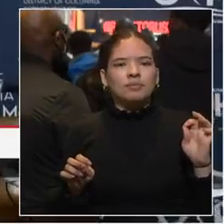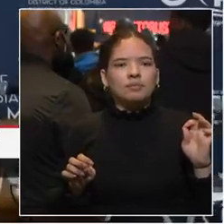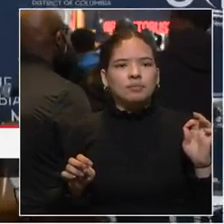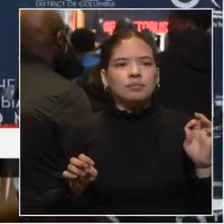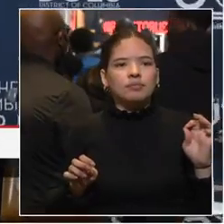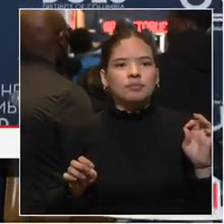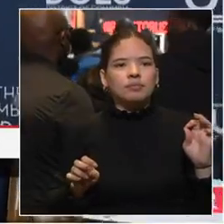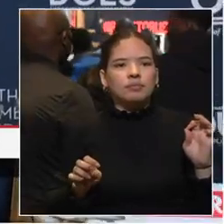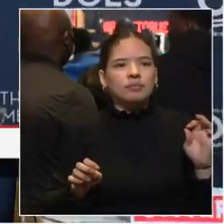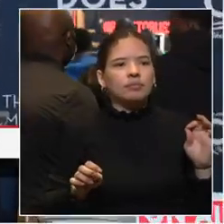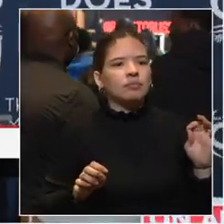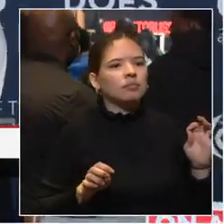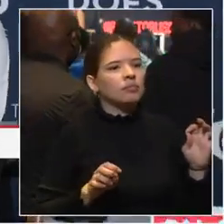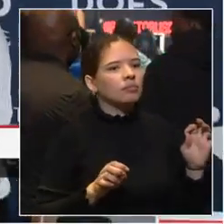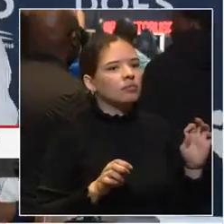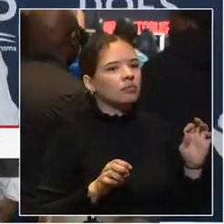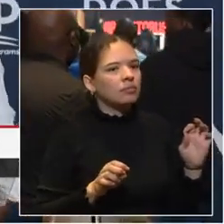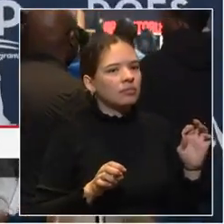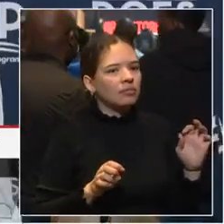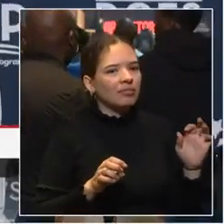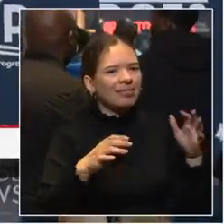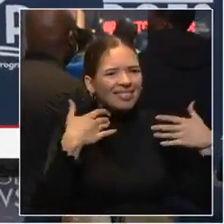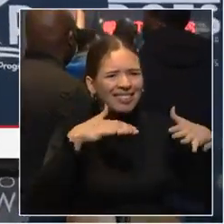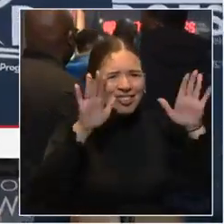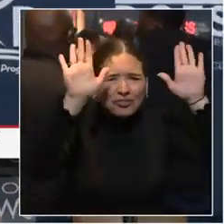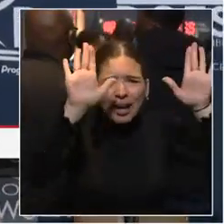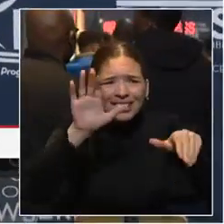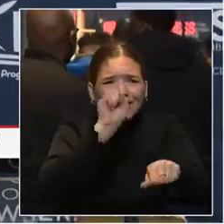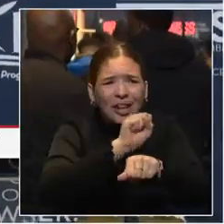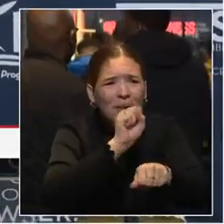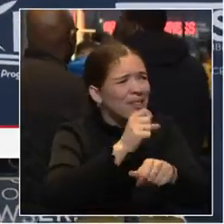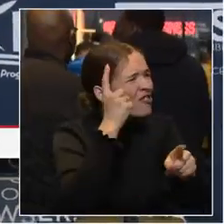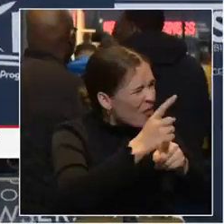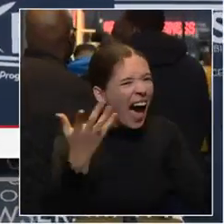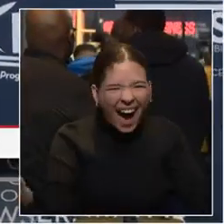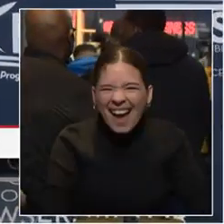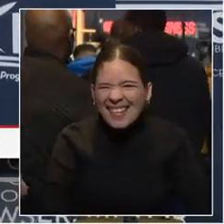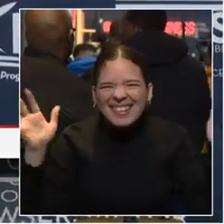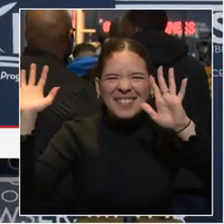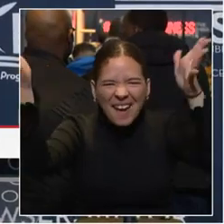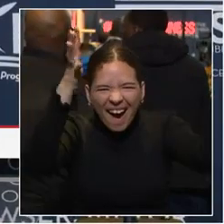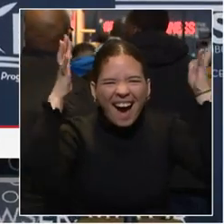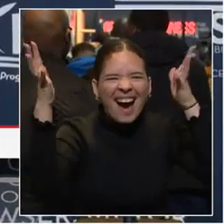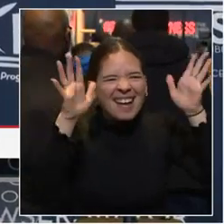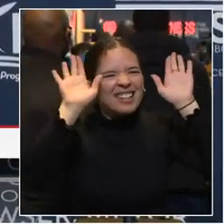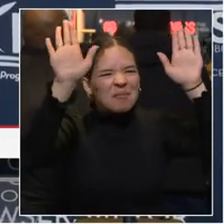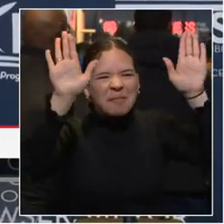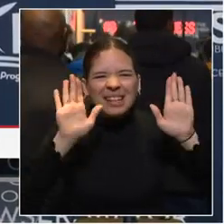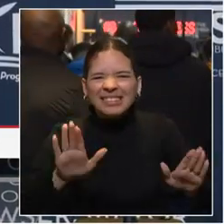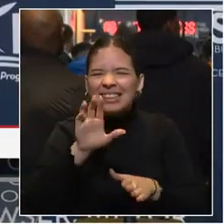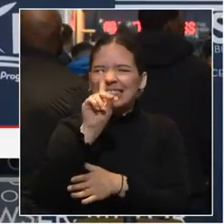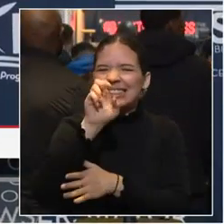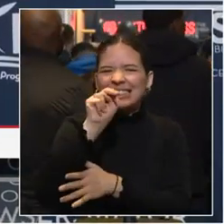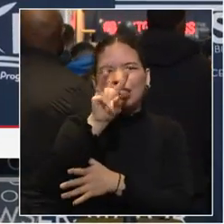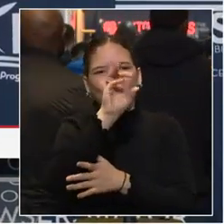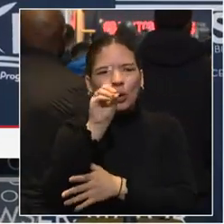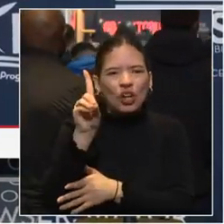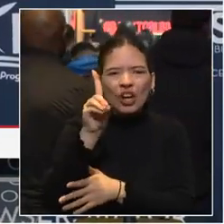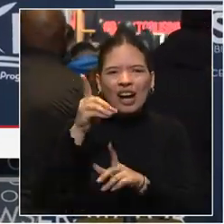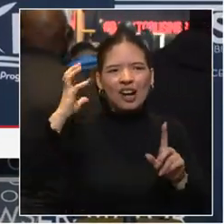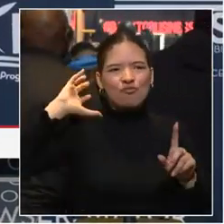Okay. Didn't they do a great job? Let's hear it for Deanwood broadcast, radio